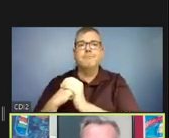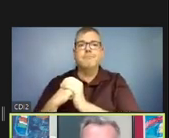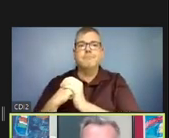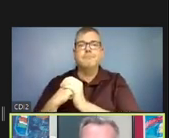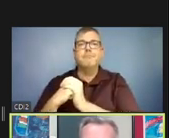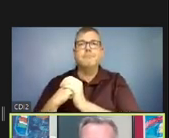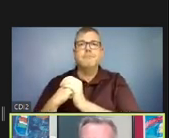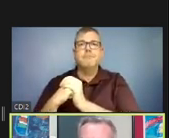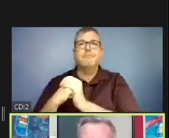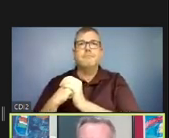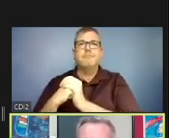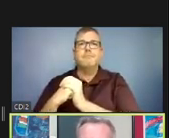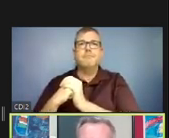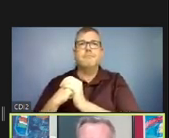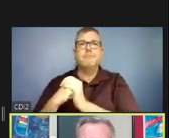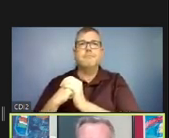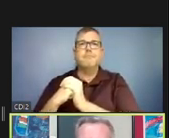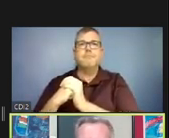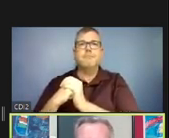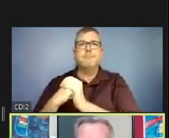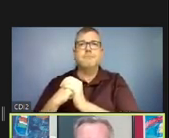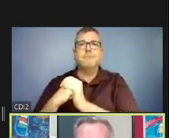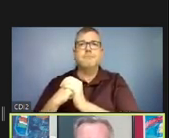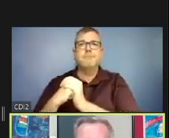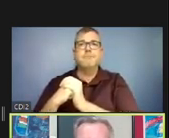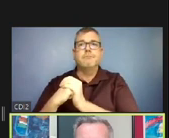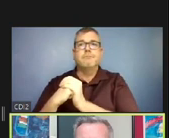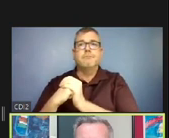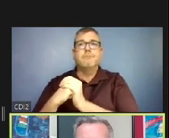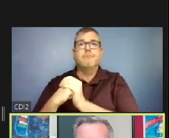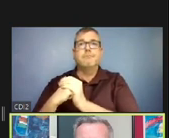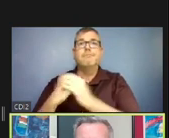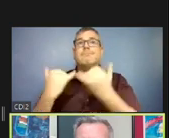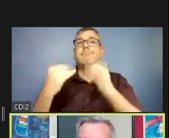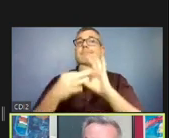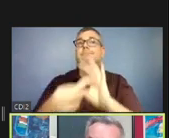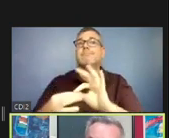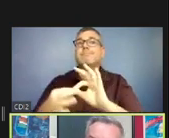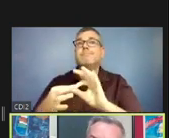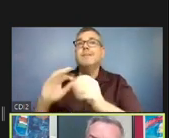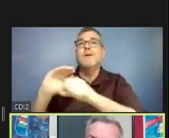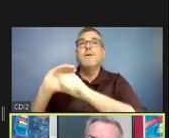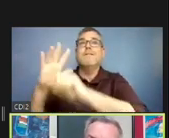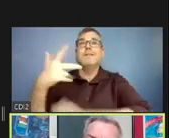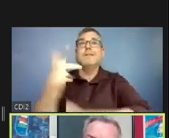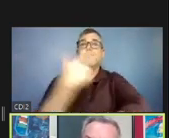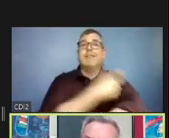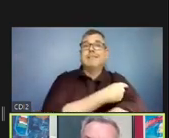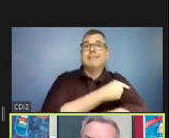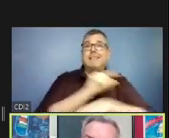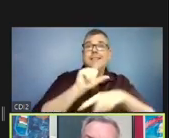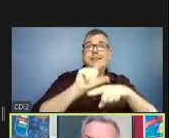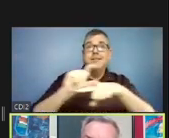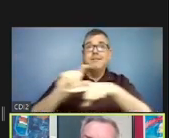So for doses and vaccines as of January 25th, there's been shipped to the state